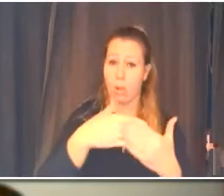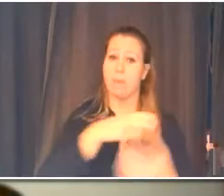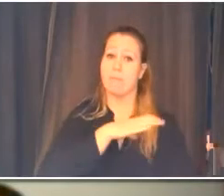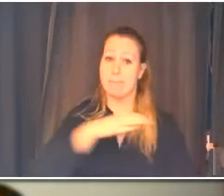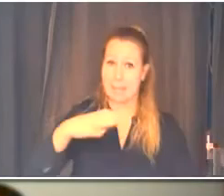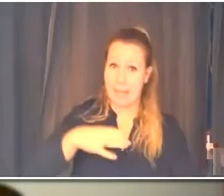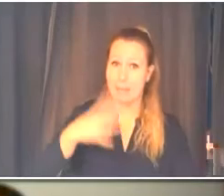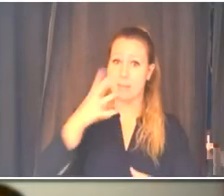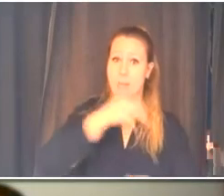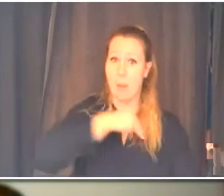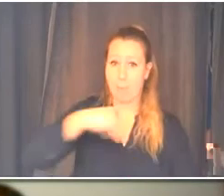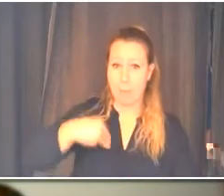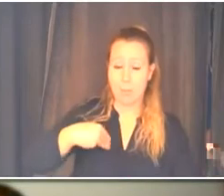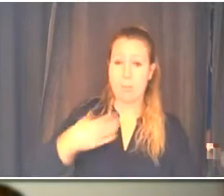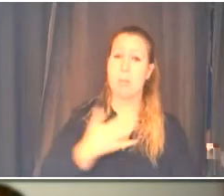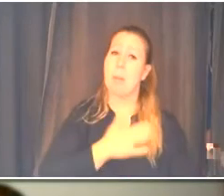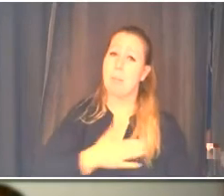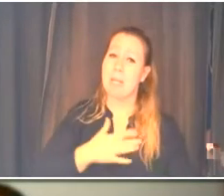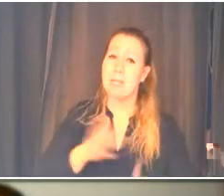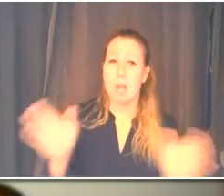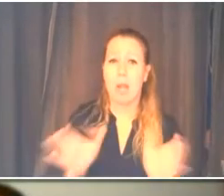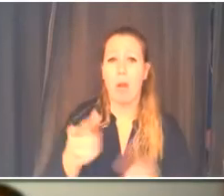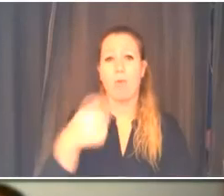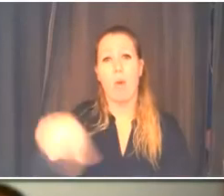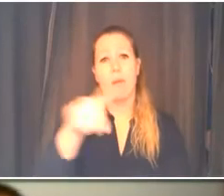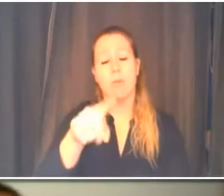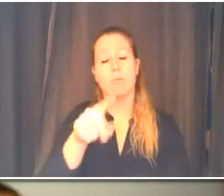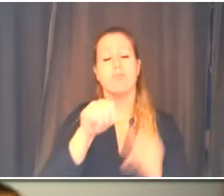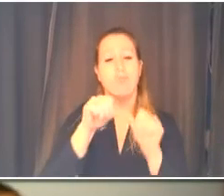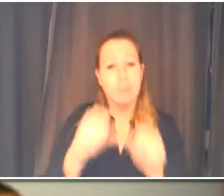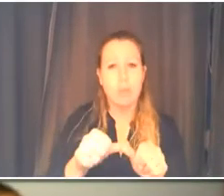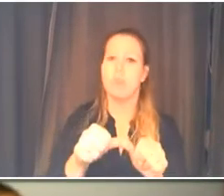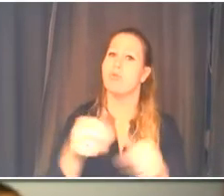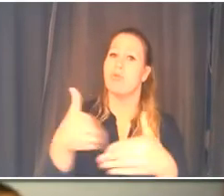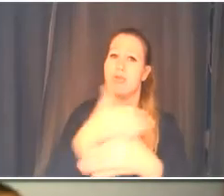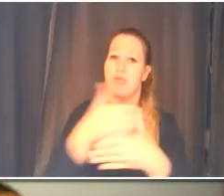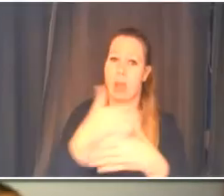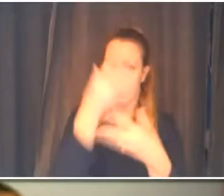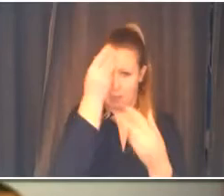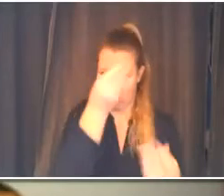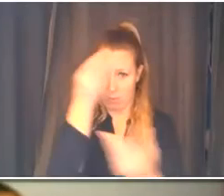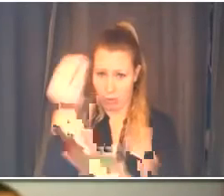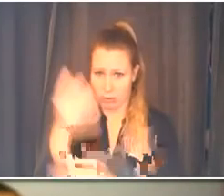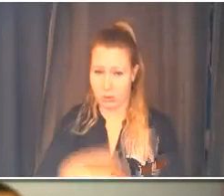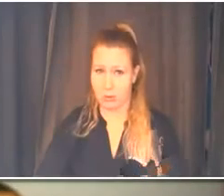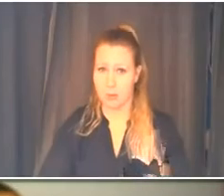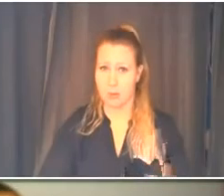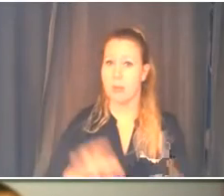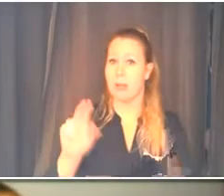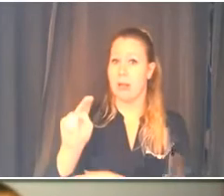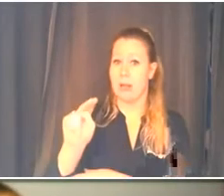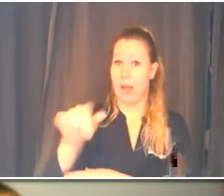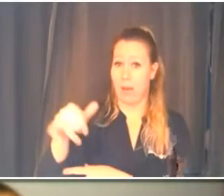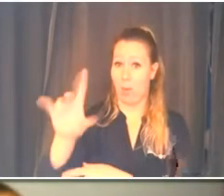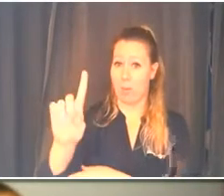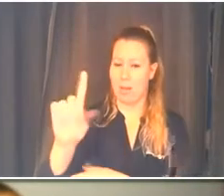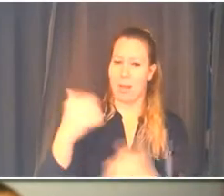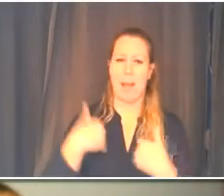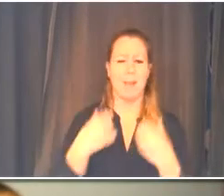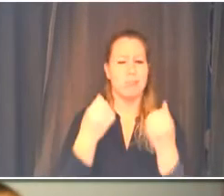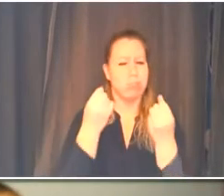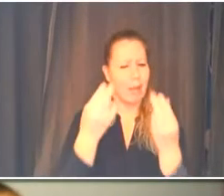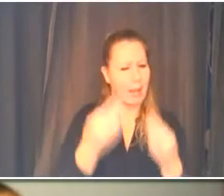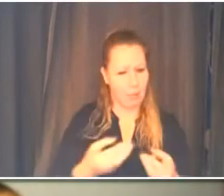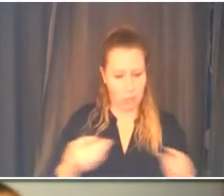vulnerable during this pandemic each Lo local Precinct and police service area has at least one domestic violence